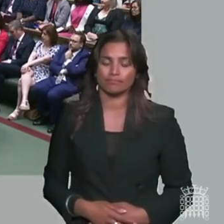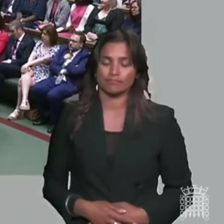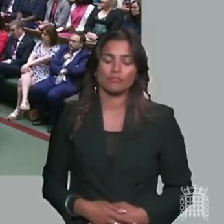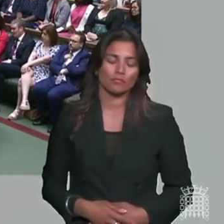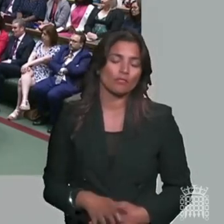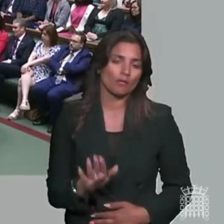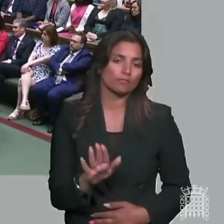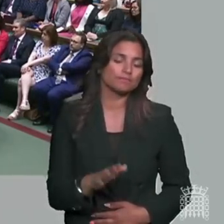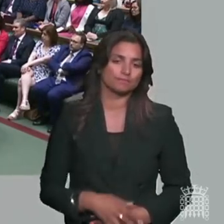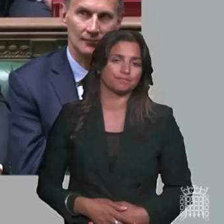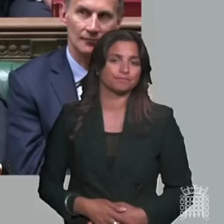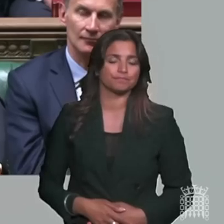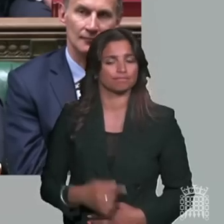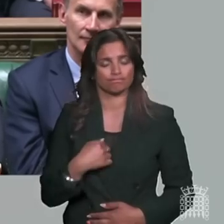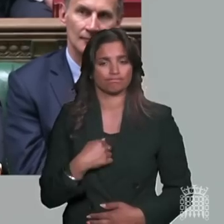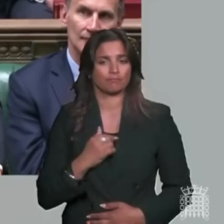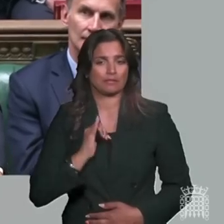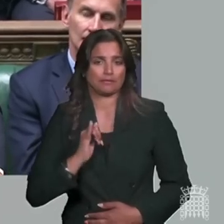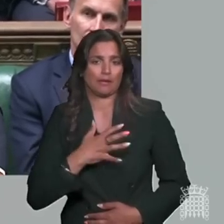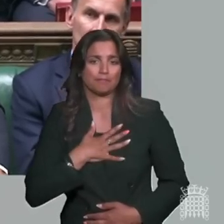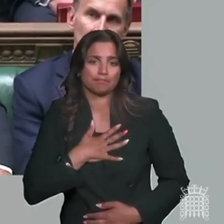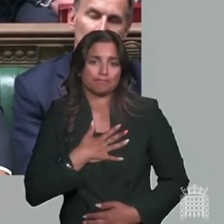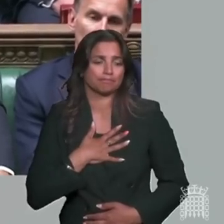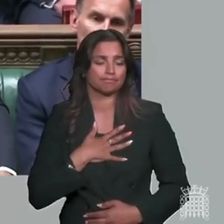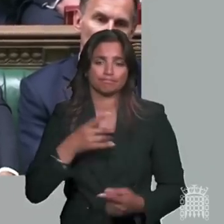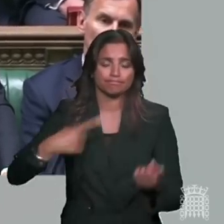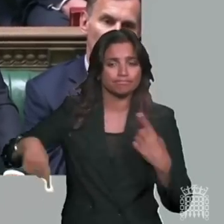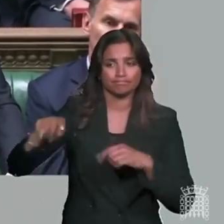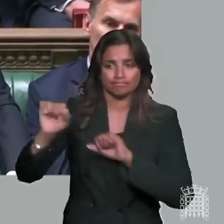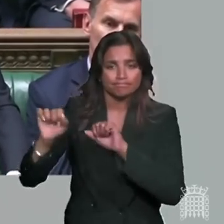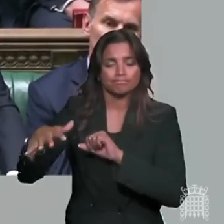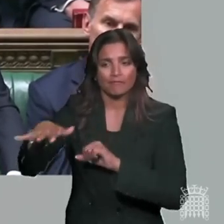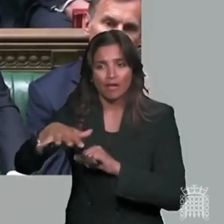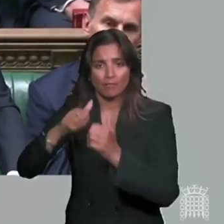of the country, I've been moved by the heartbreaking tributes from their loved ones.